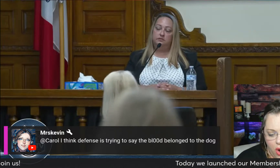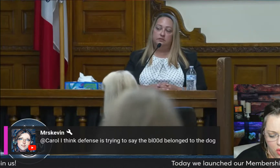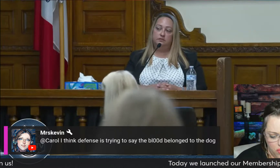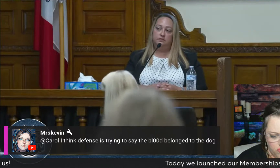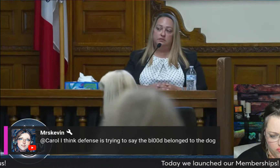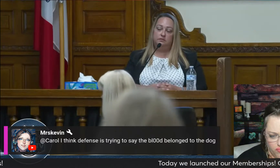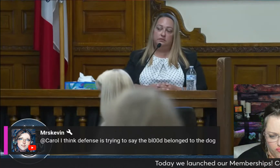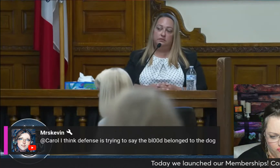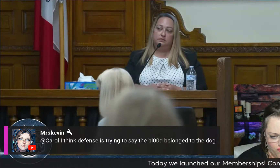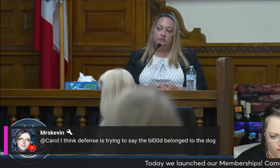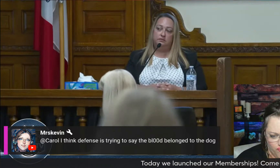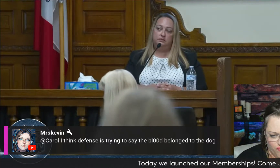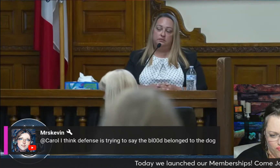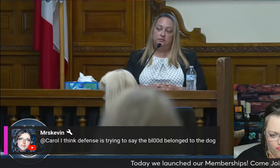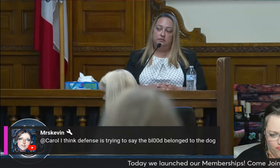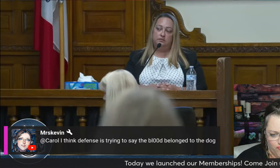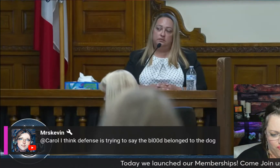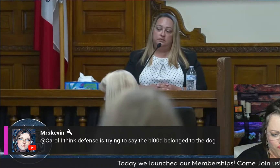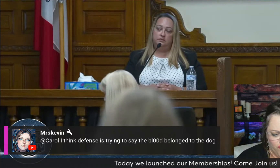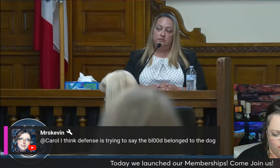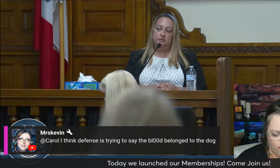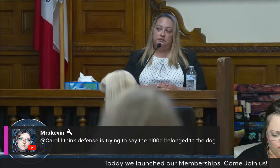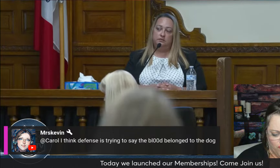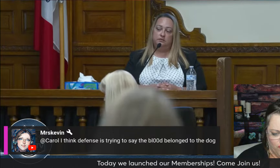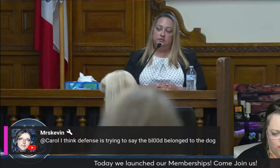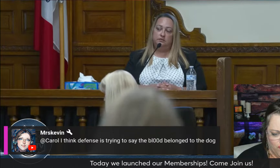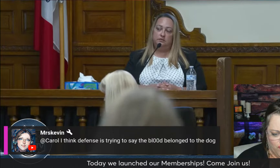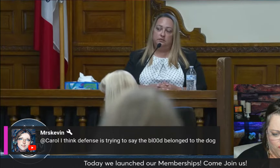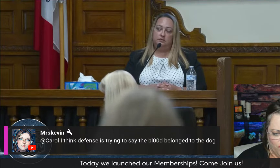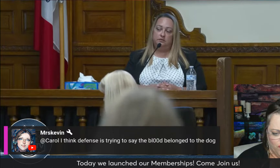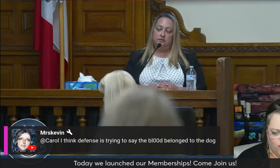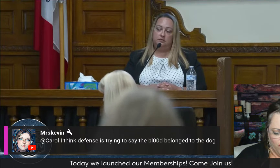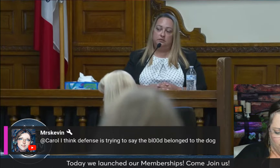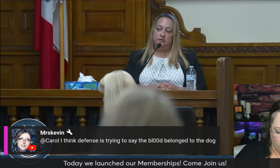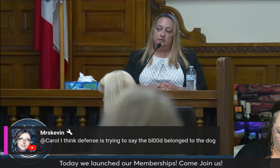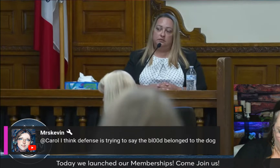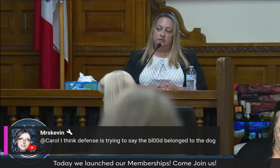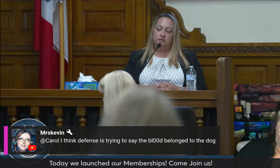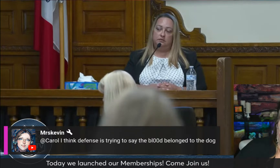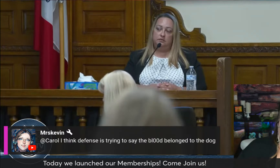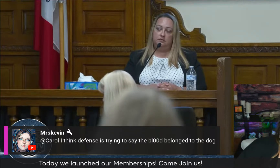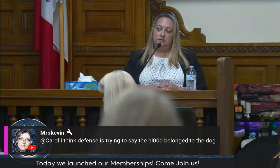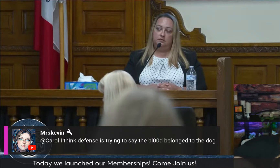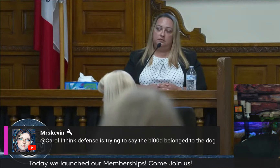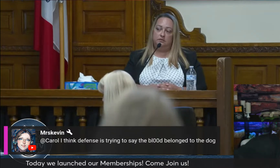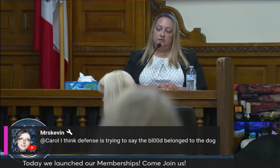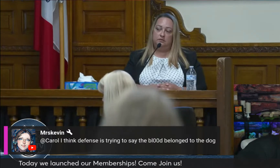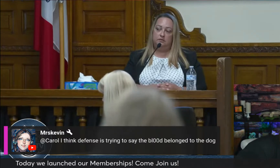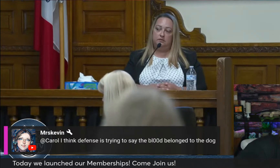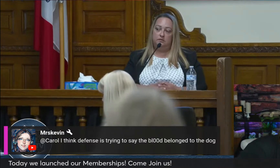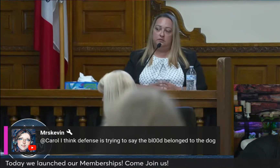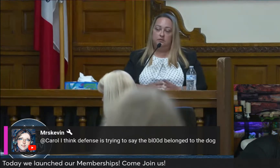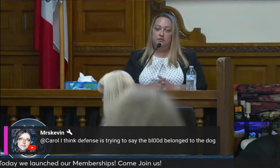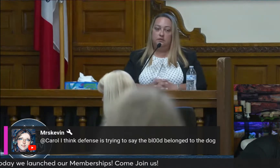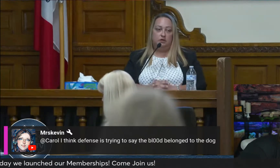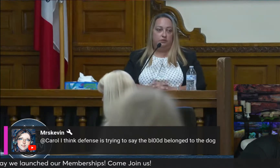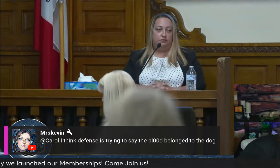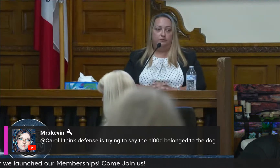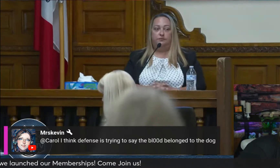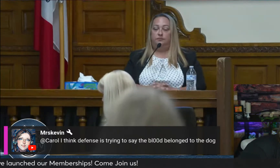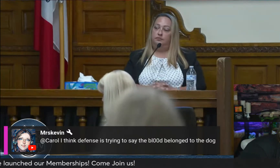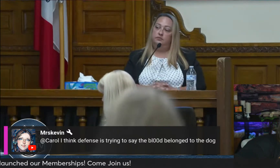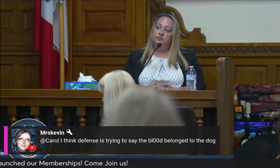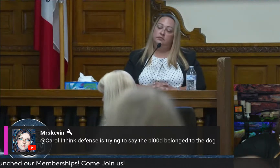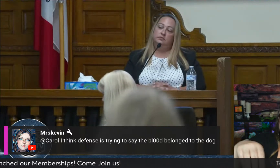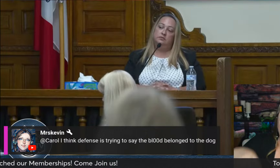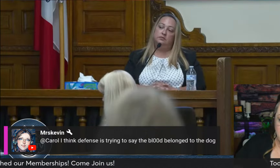No. You can't say much of anything in the scientific world with absolute certainty, can you? No.